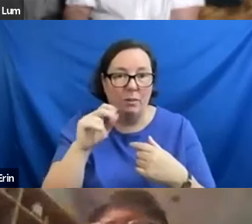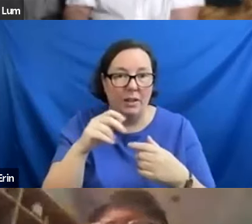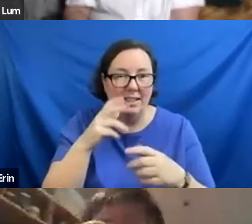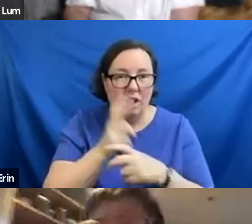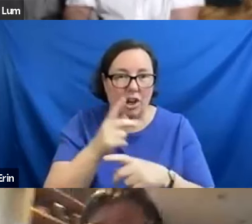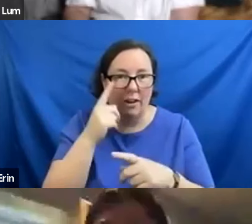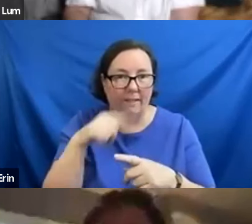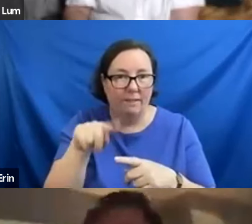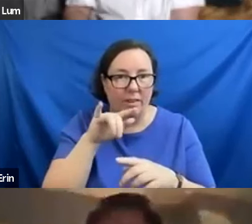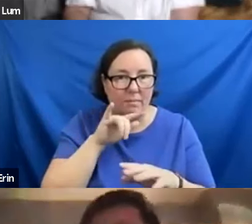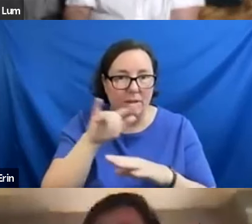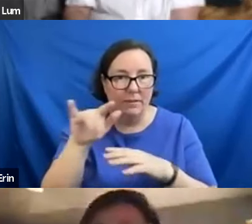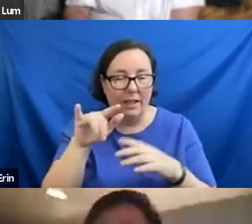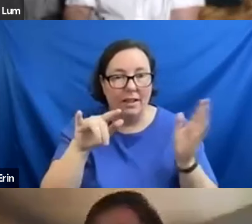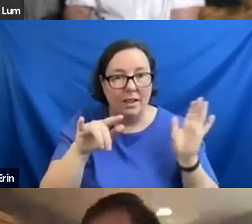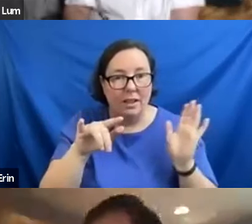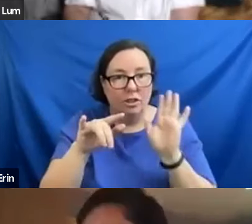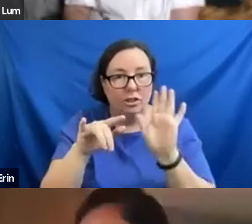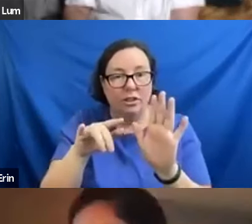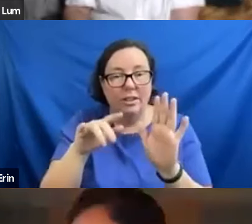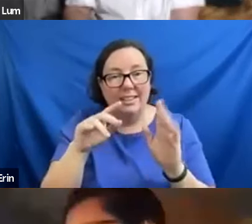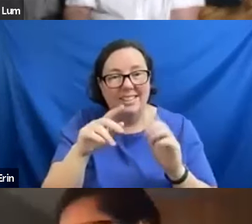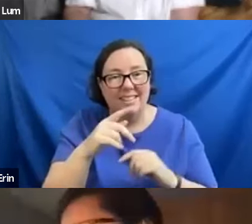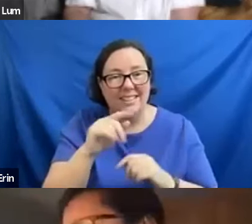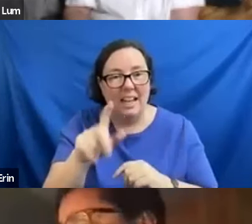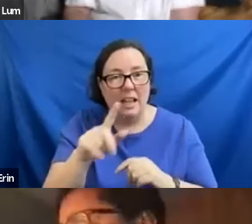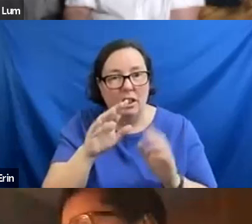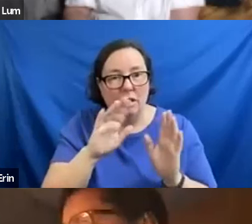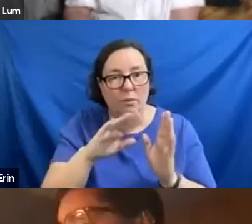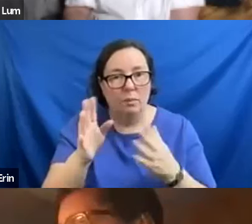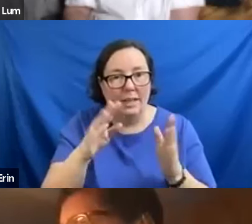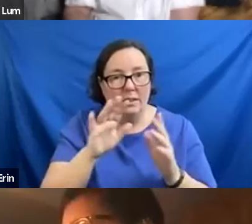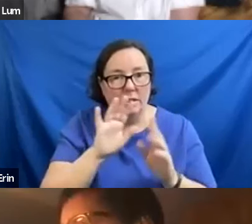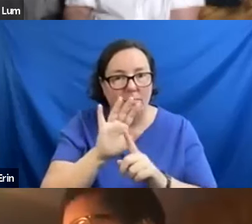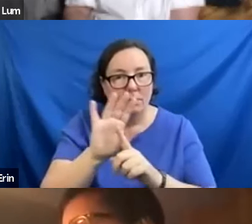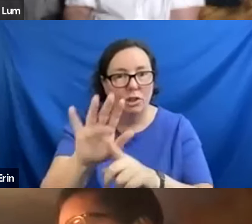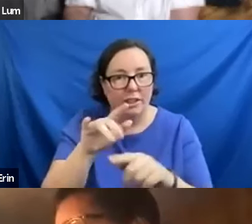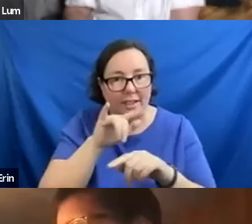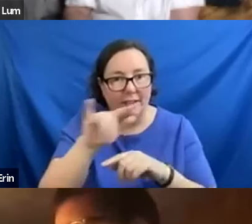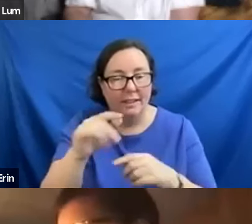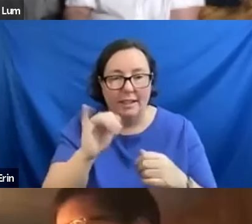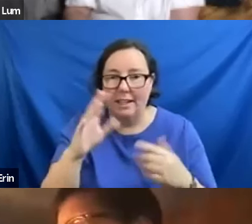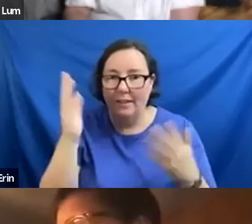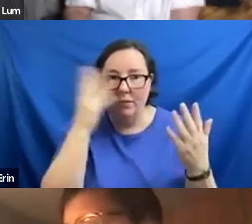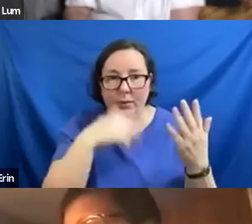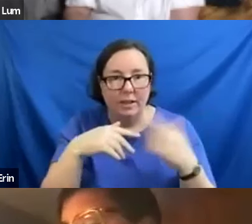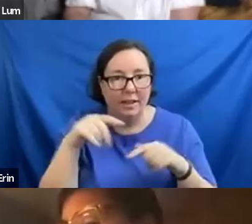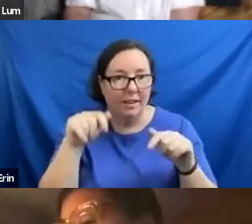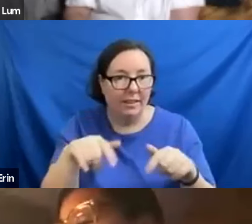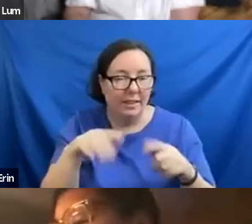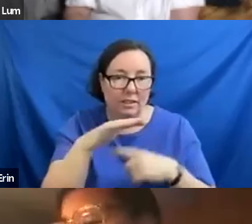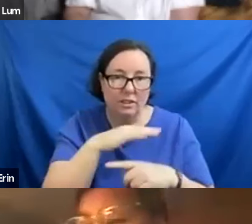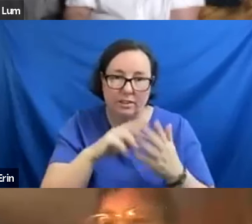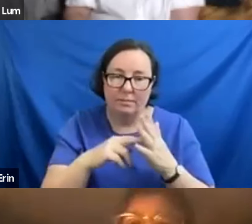harder for the plane to move forward, tailwinds pushing it forward. And I would just say that I think if we don't talk about headwinds and tailwinds in this context,